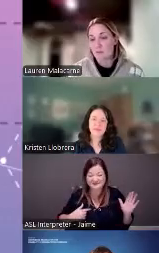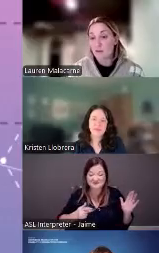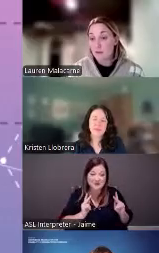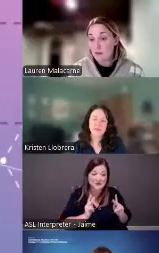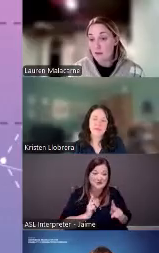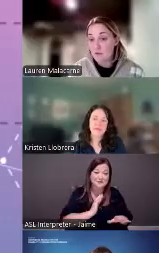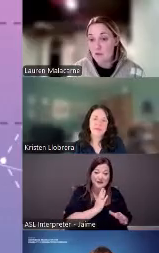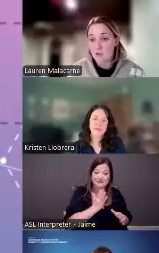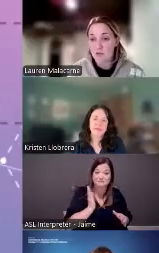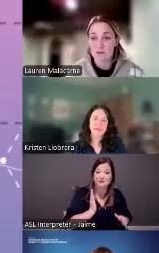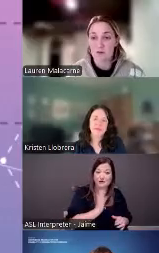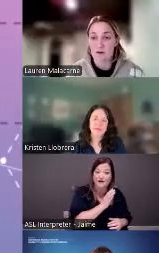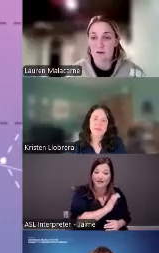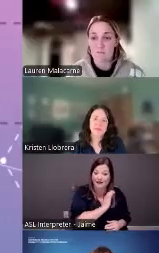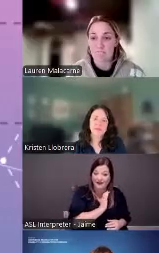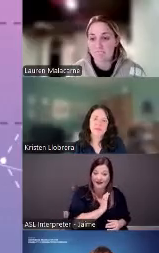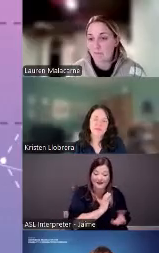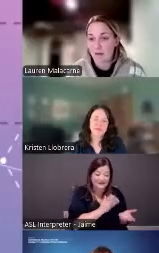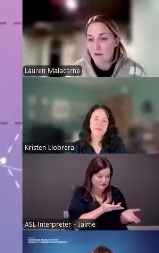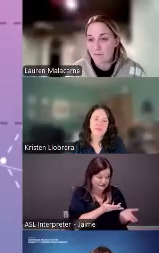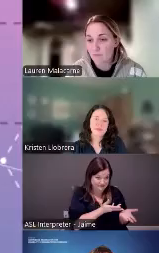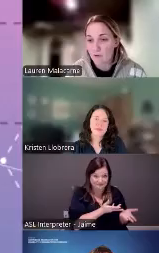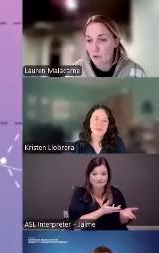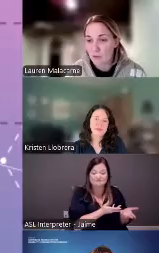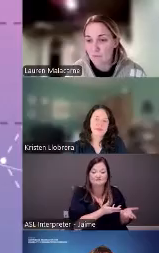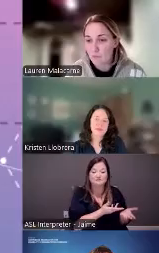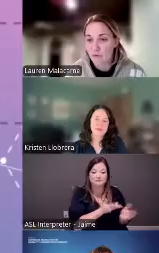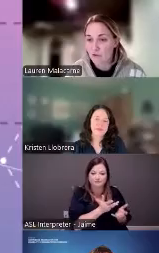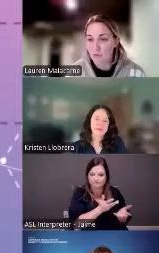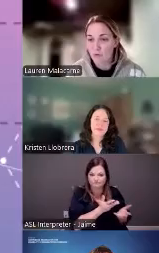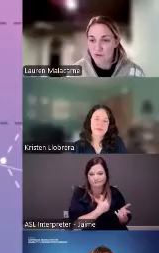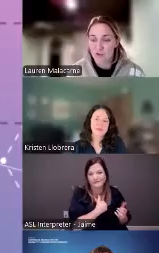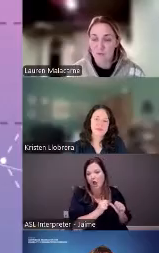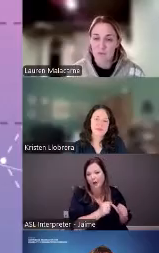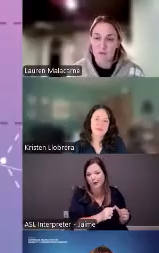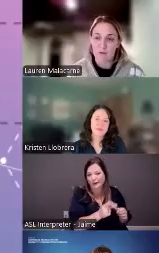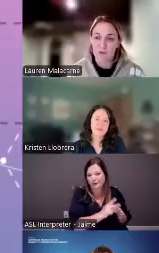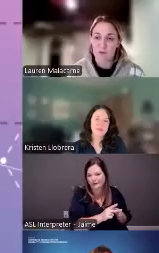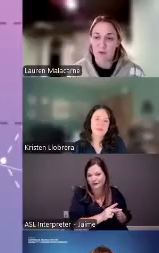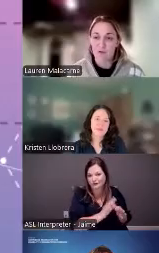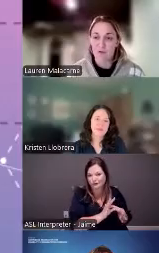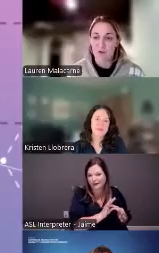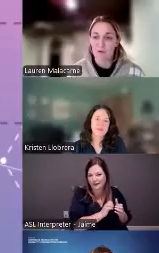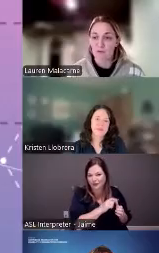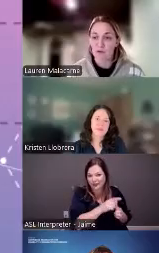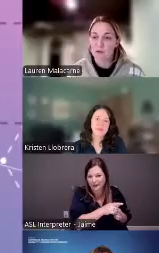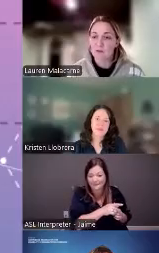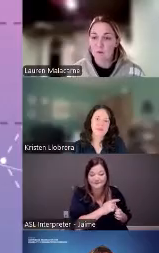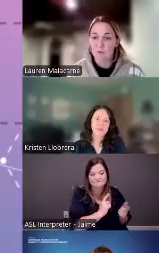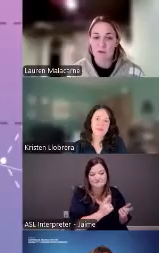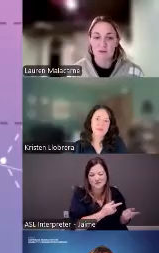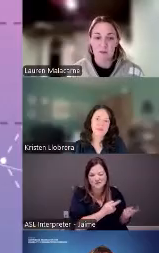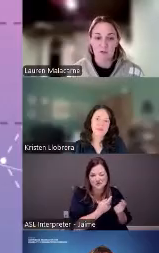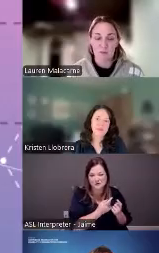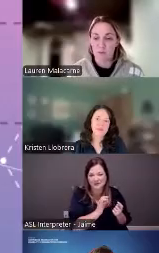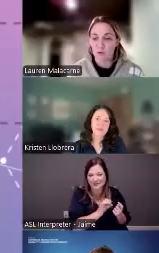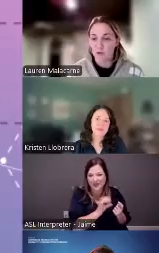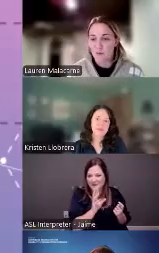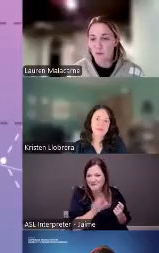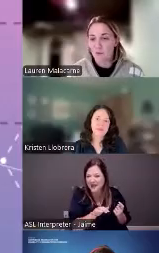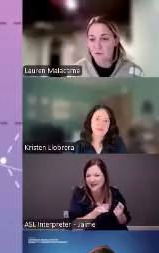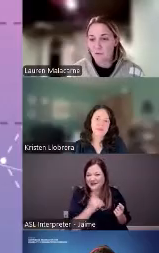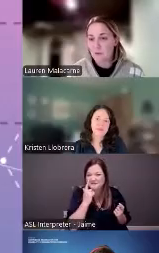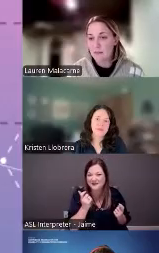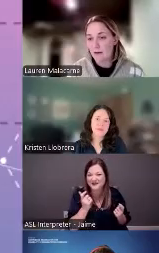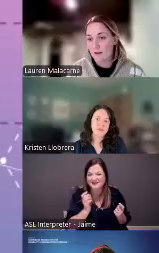past, clinically as patients, I have ongoing professional relationships with them. And so we were able to recruit that way as well, because a number of people on our